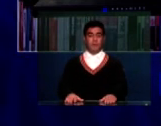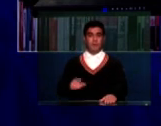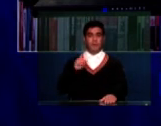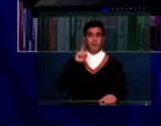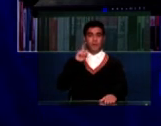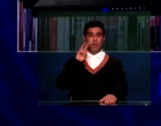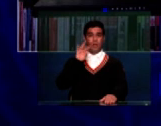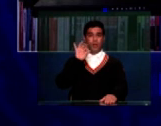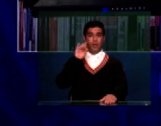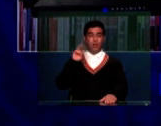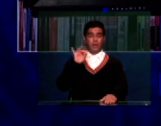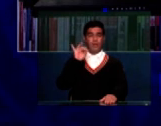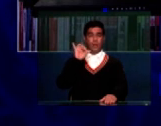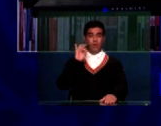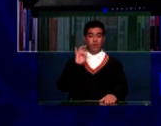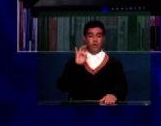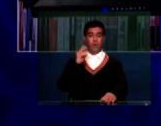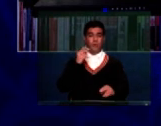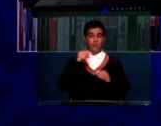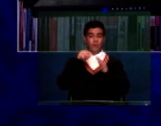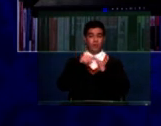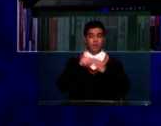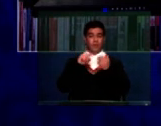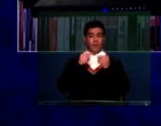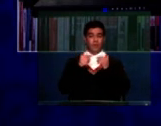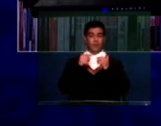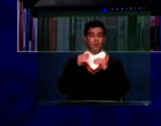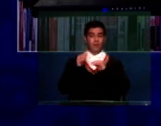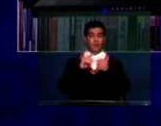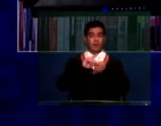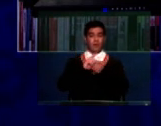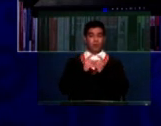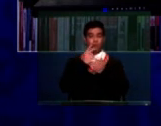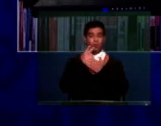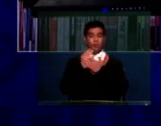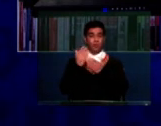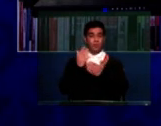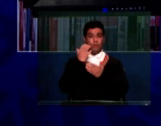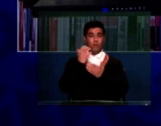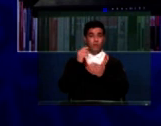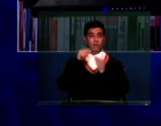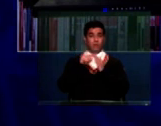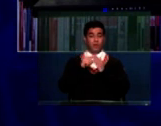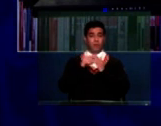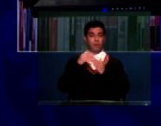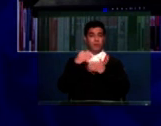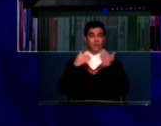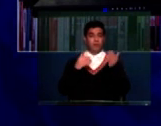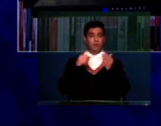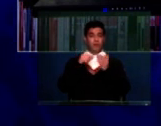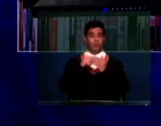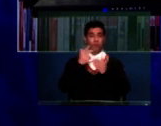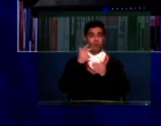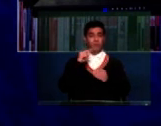Xlorat ioni reaksiyadan keyin xlorid ioniga aylanganligi ko'rinib turibdi. Bu reaksiyada chap tomonda 3ta